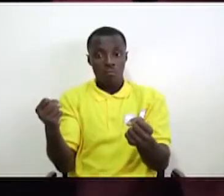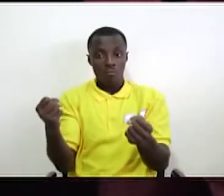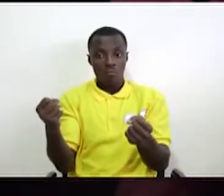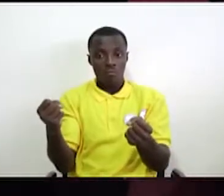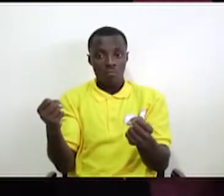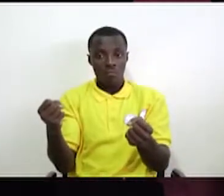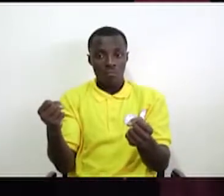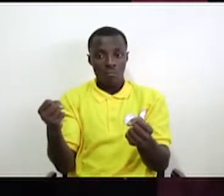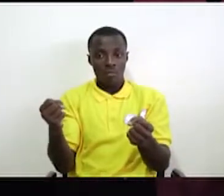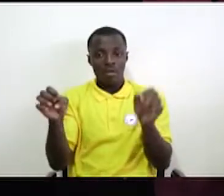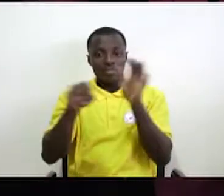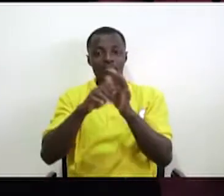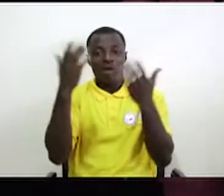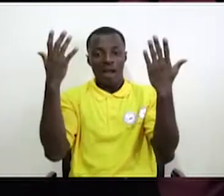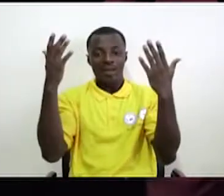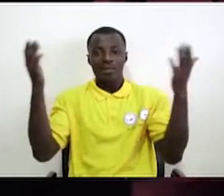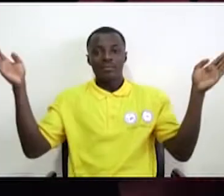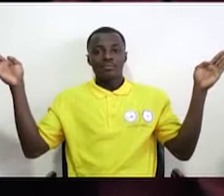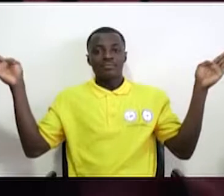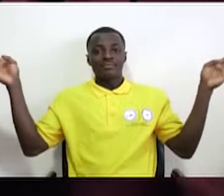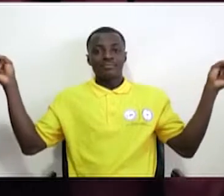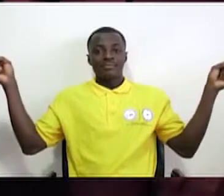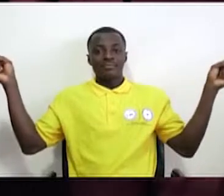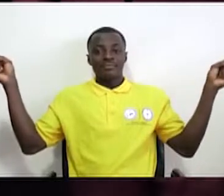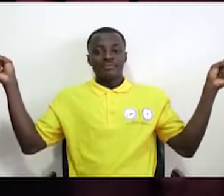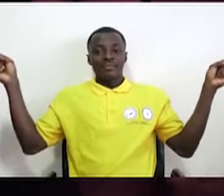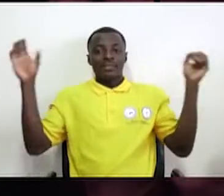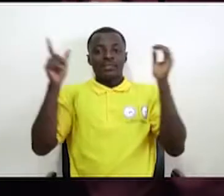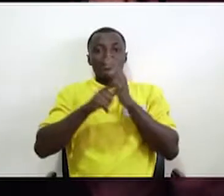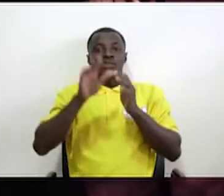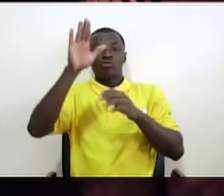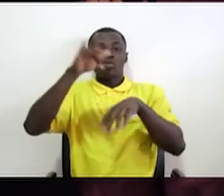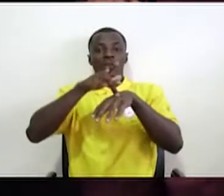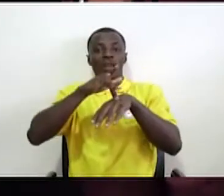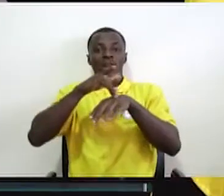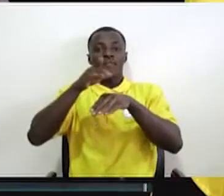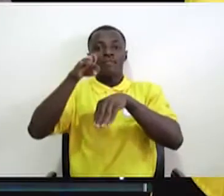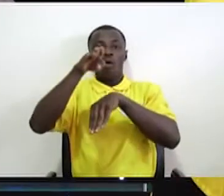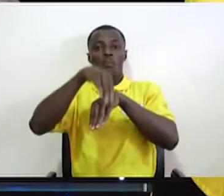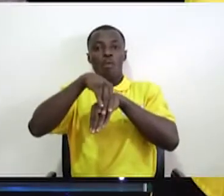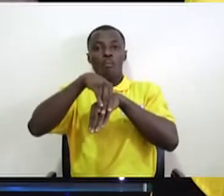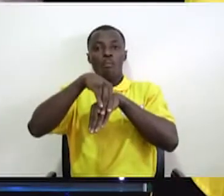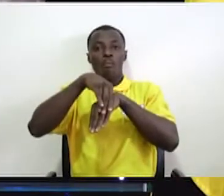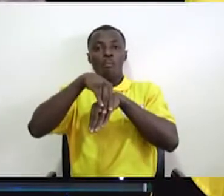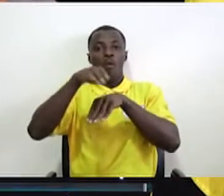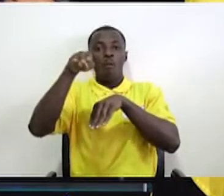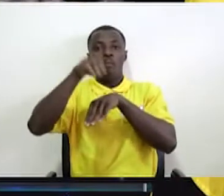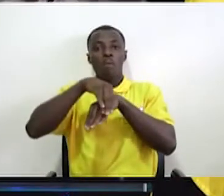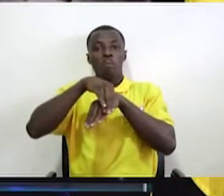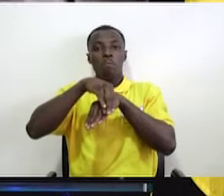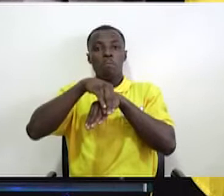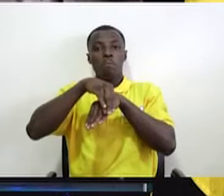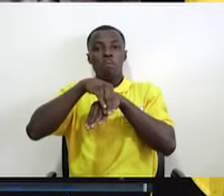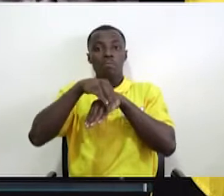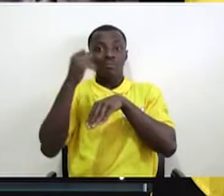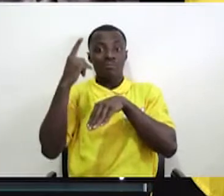sa emu atrese. And then your legs are resting on something, on a wood. Na wonan so esi dua bi so. And